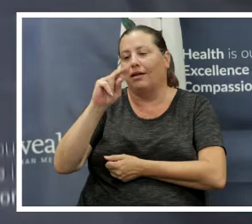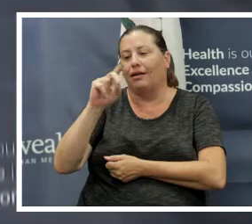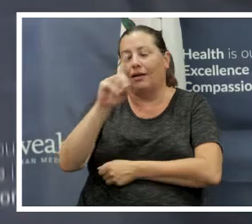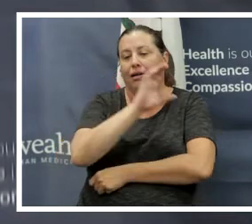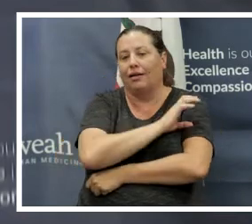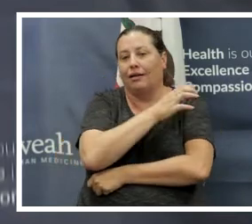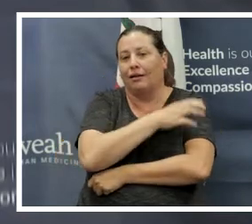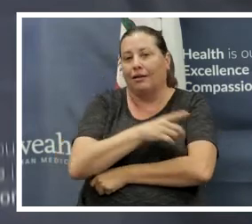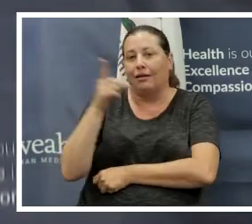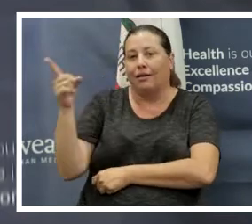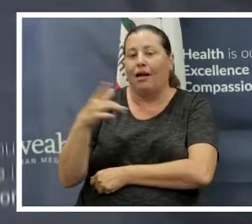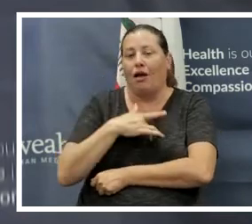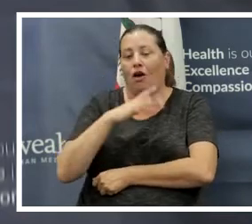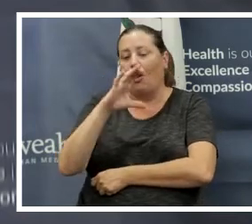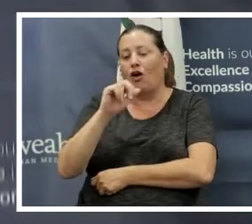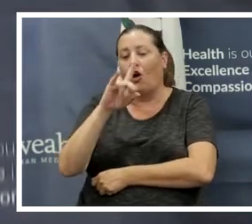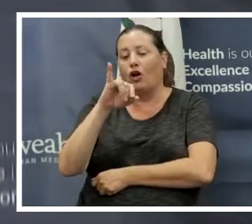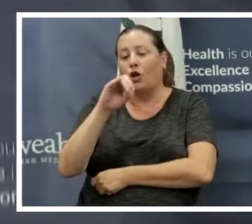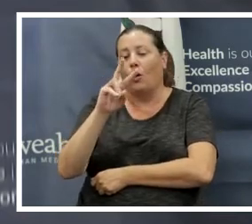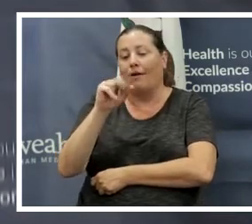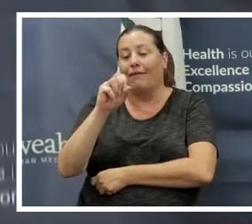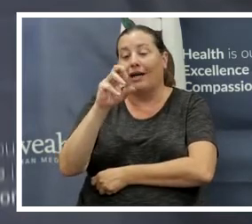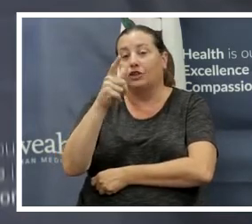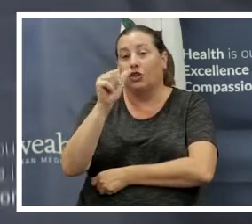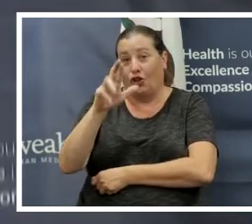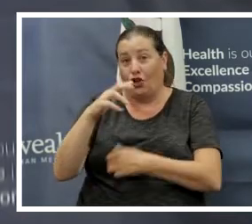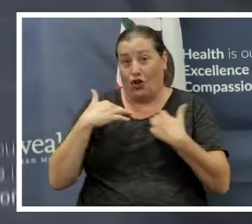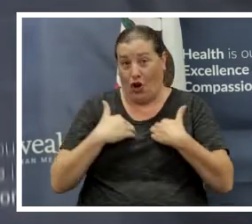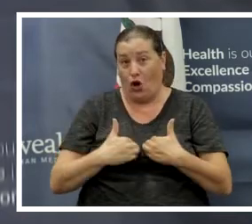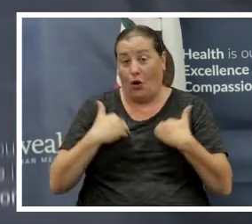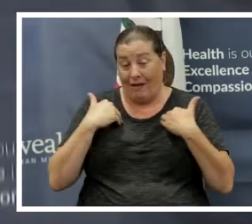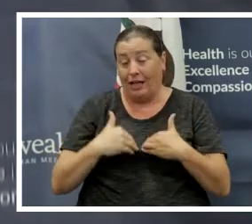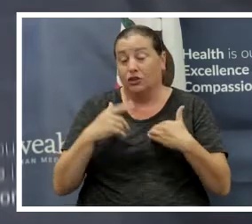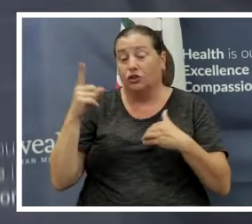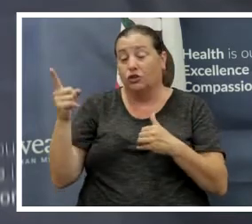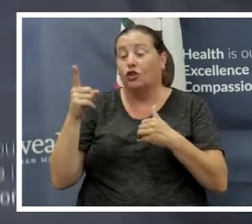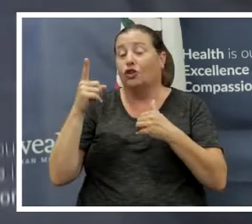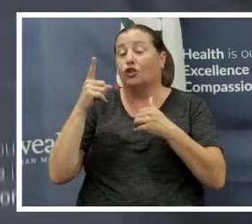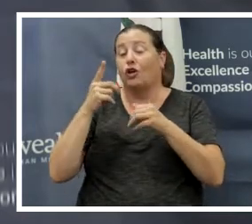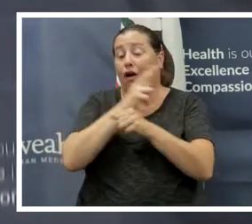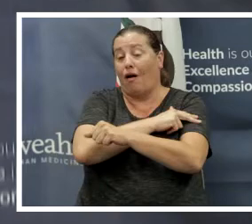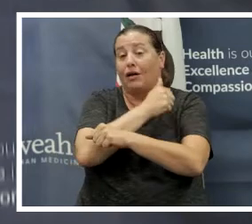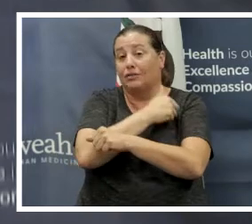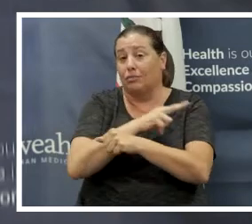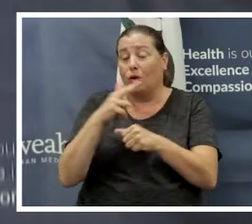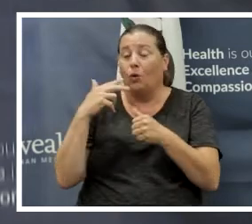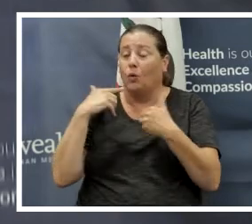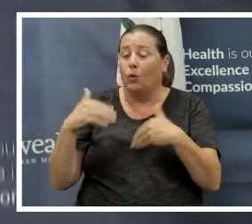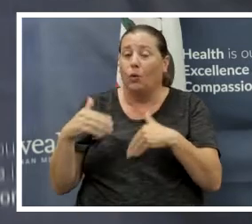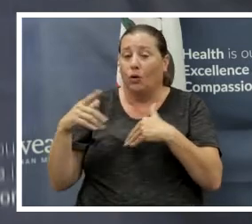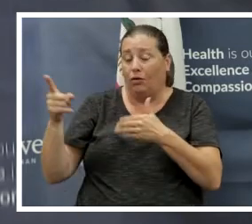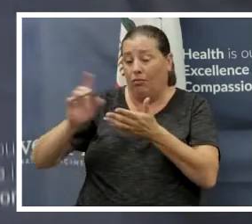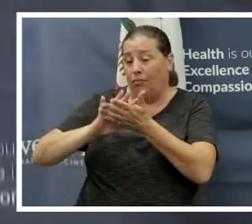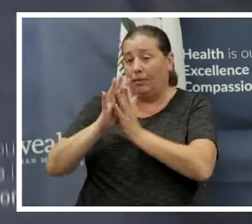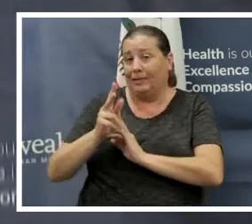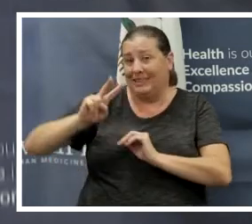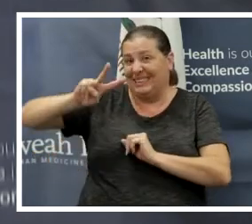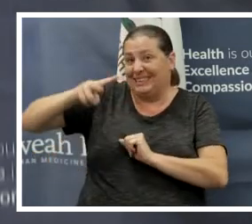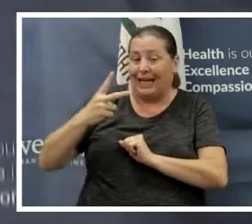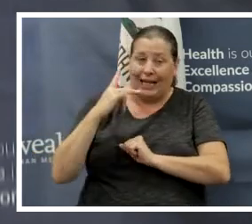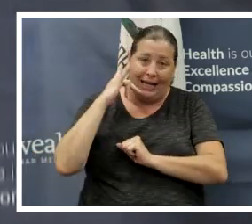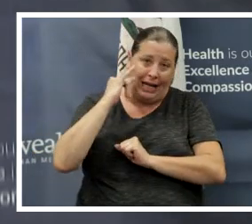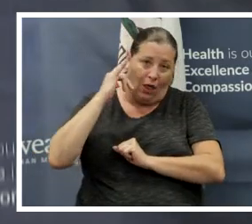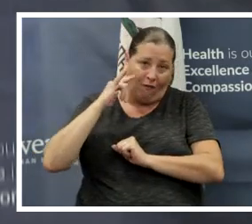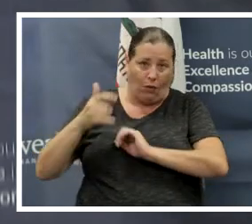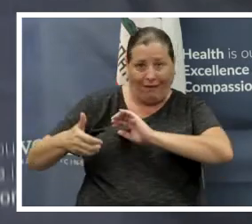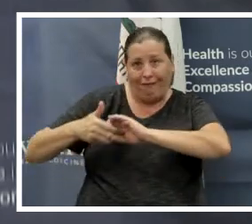#1 cardiovascular hospital 26 years in a row. We became only their 2nd California affiliate just a couple